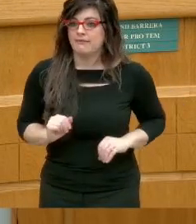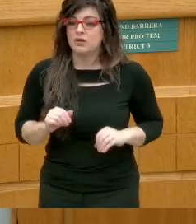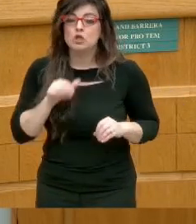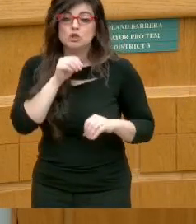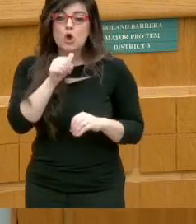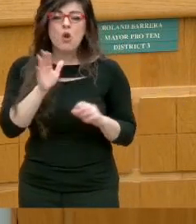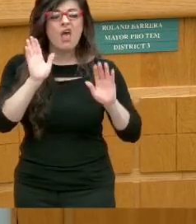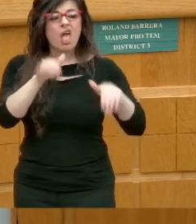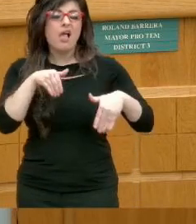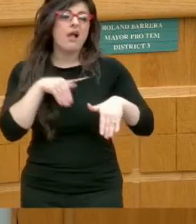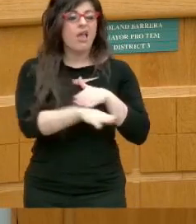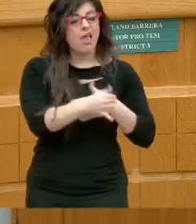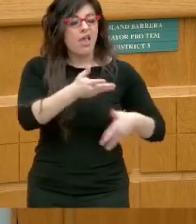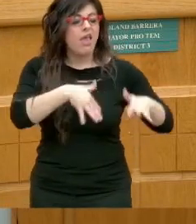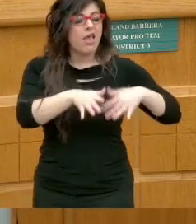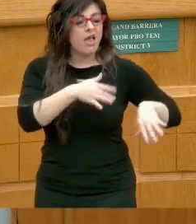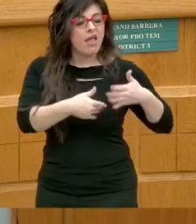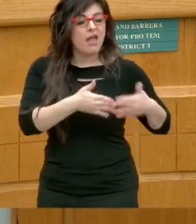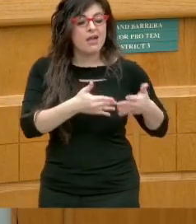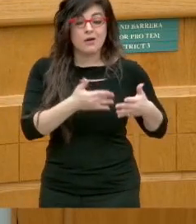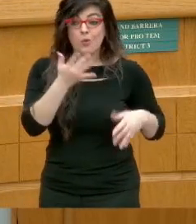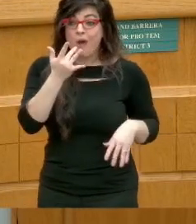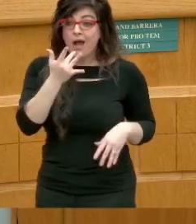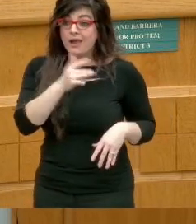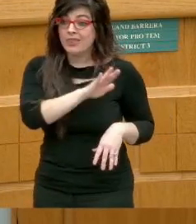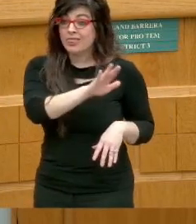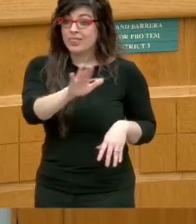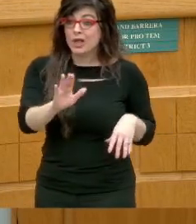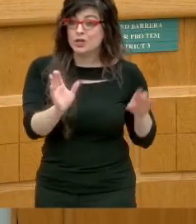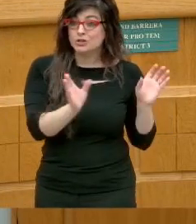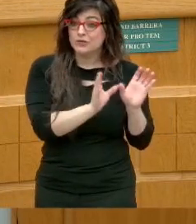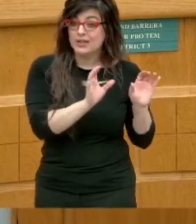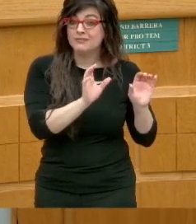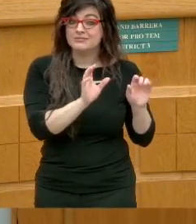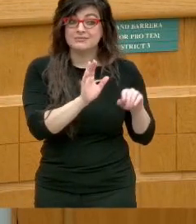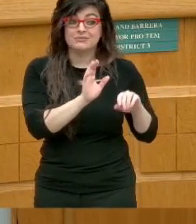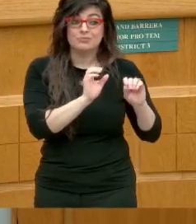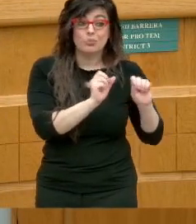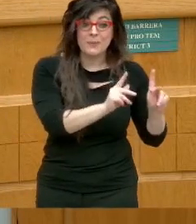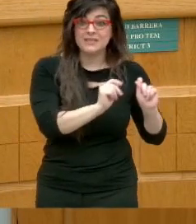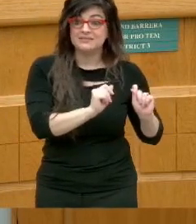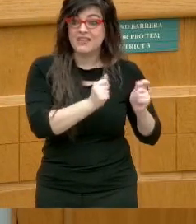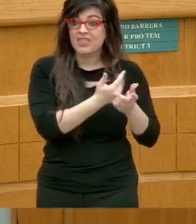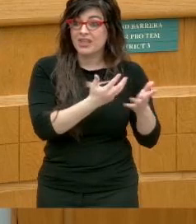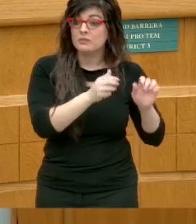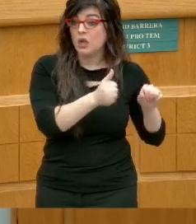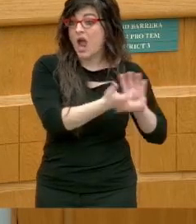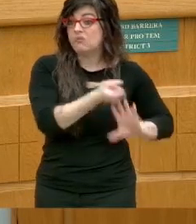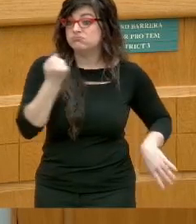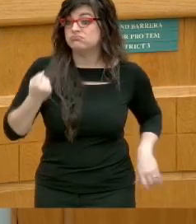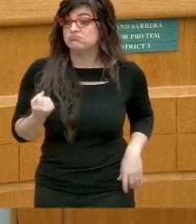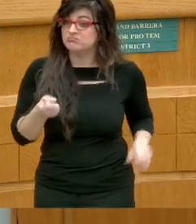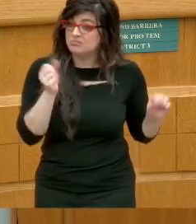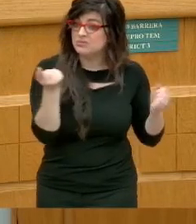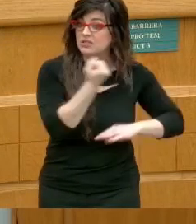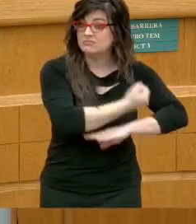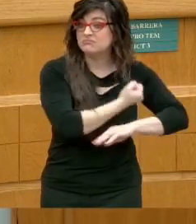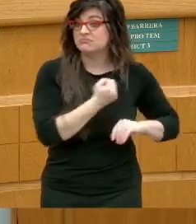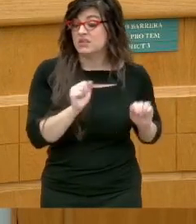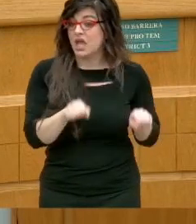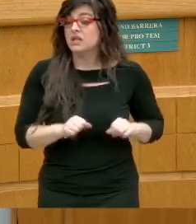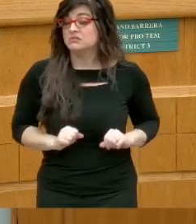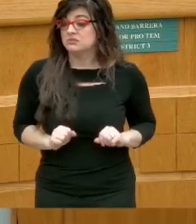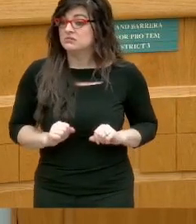occupancy for these next 2 weeks, because they want to get back in business, and they don't need some overzealous